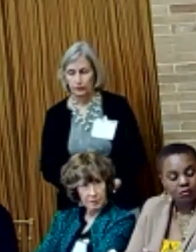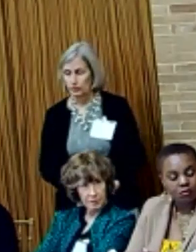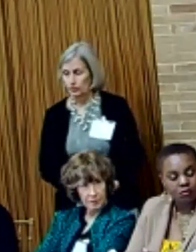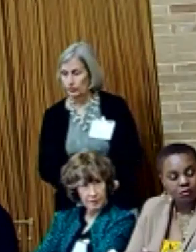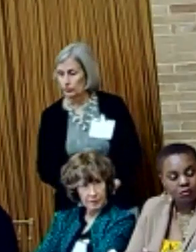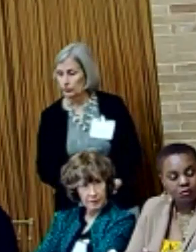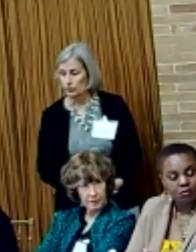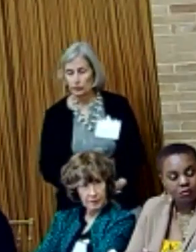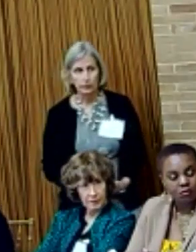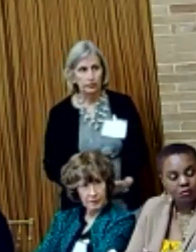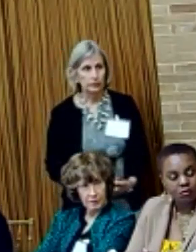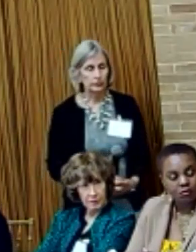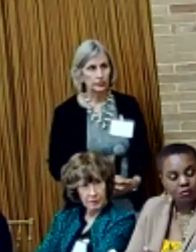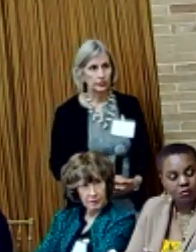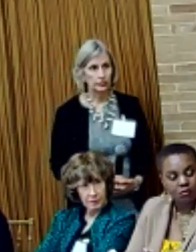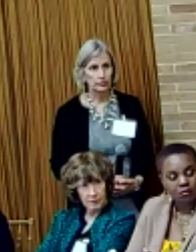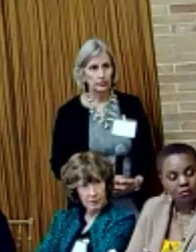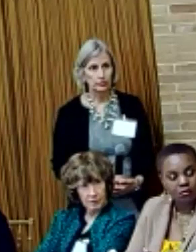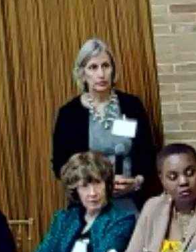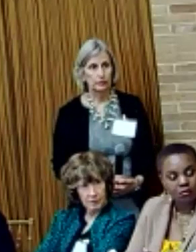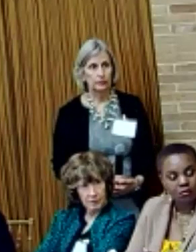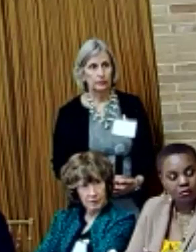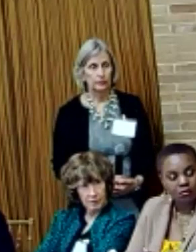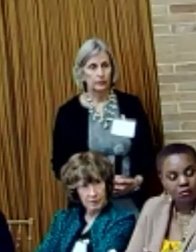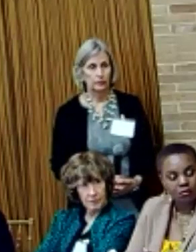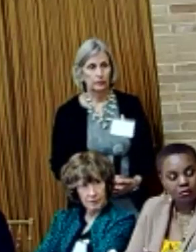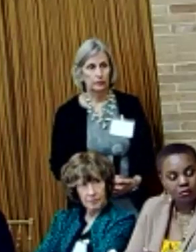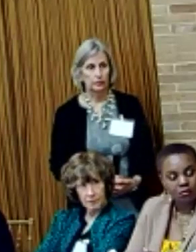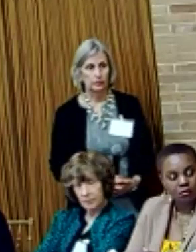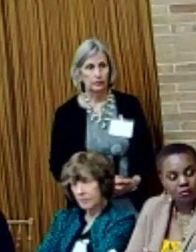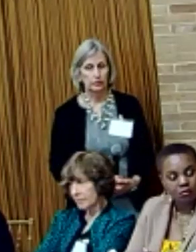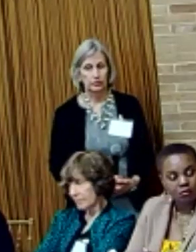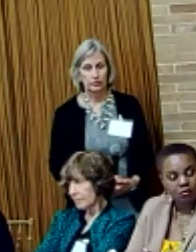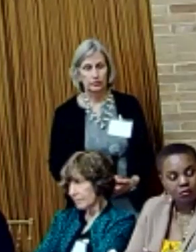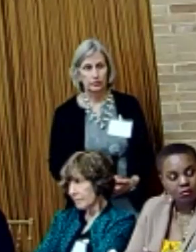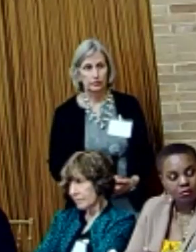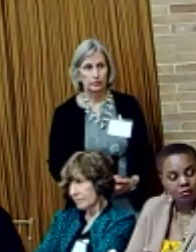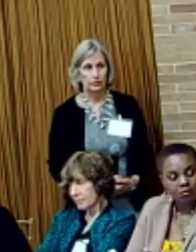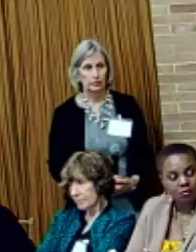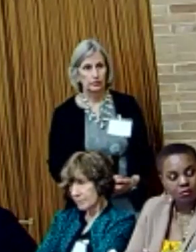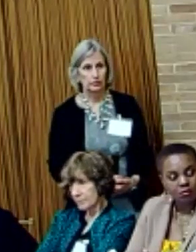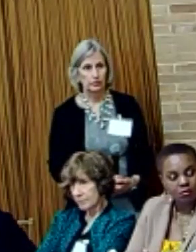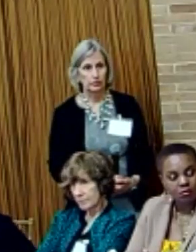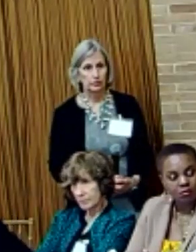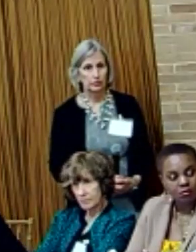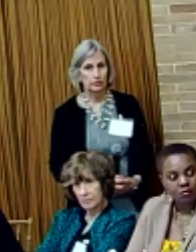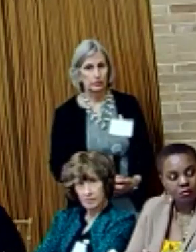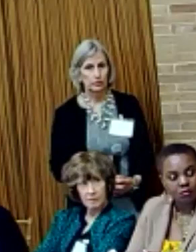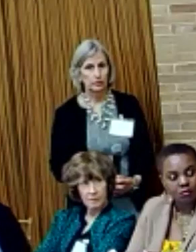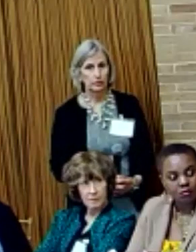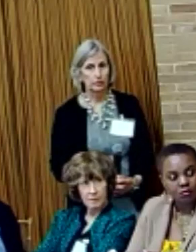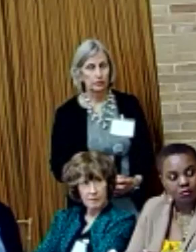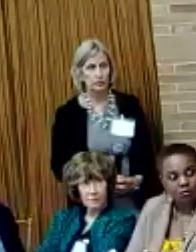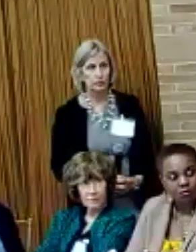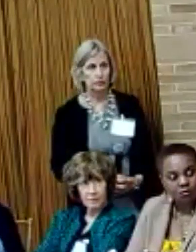Unit A lot of these people that live there my mom has been there since 1981 I have been there since 1981 you know a lot of those people have been there like